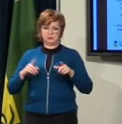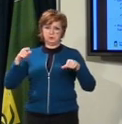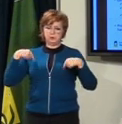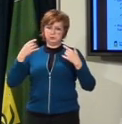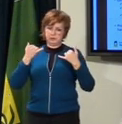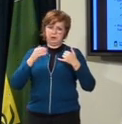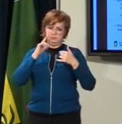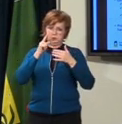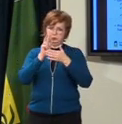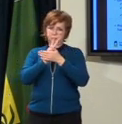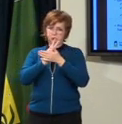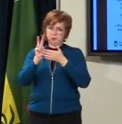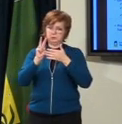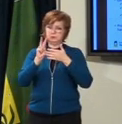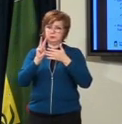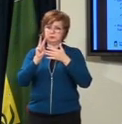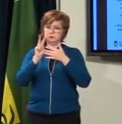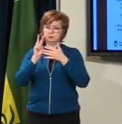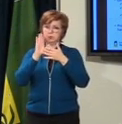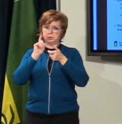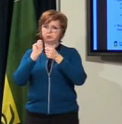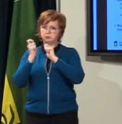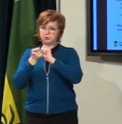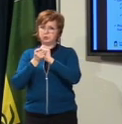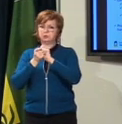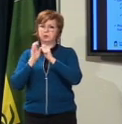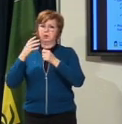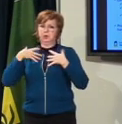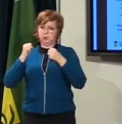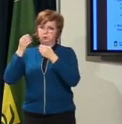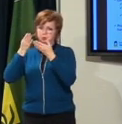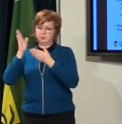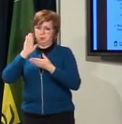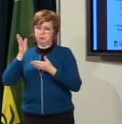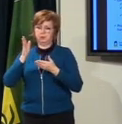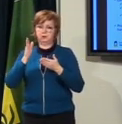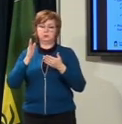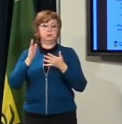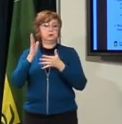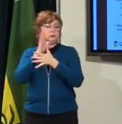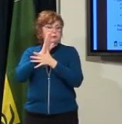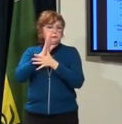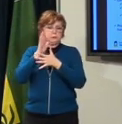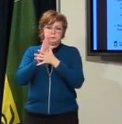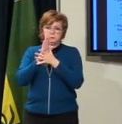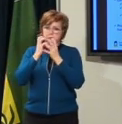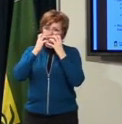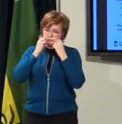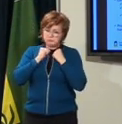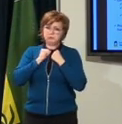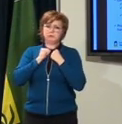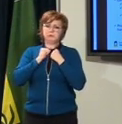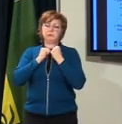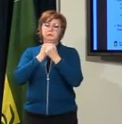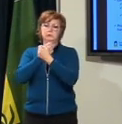of our patients, residents, and healthcare workers is our number one priority. We need to